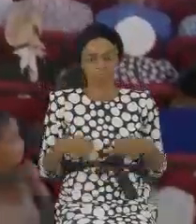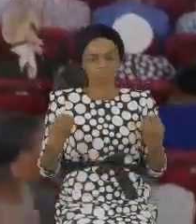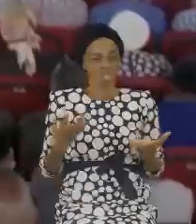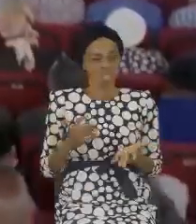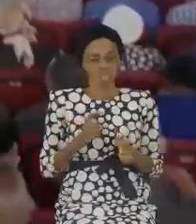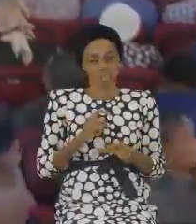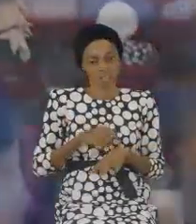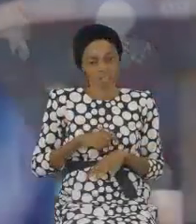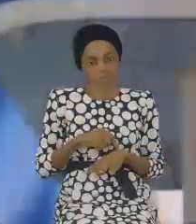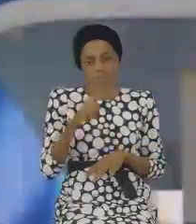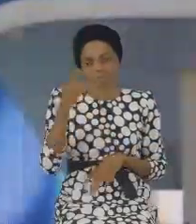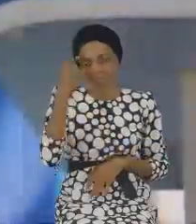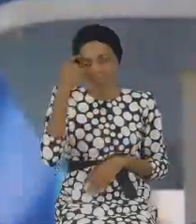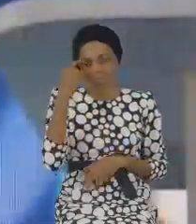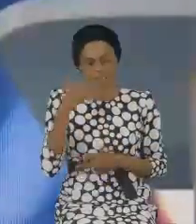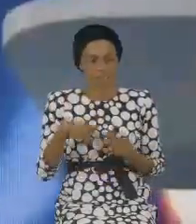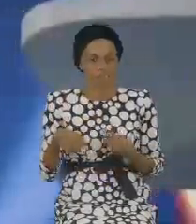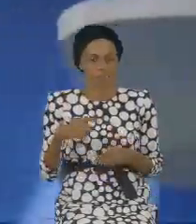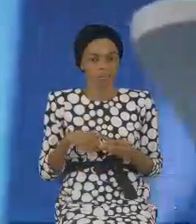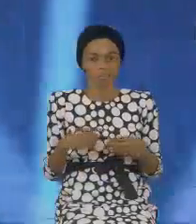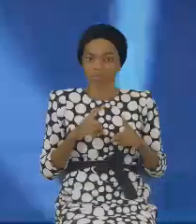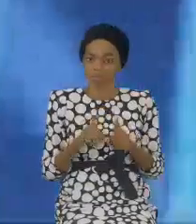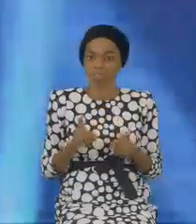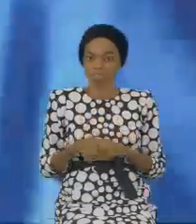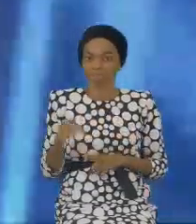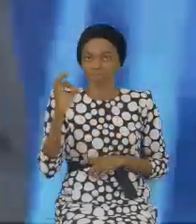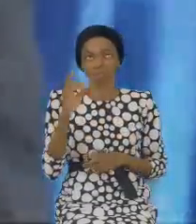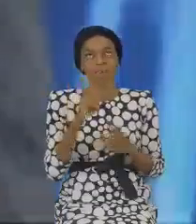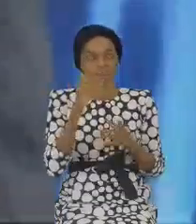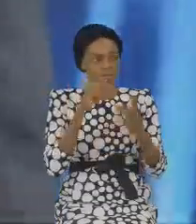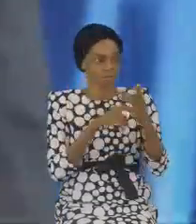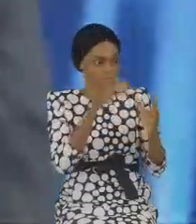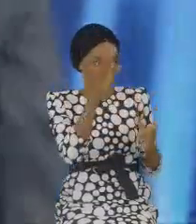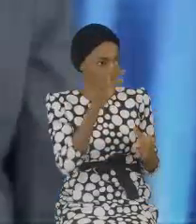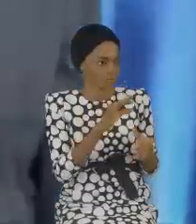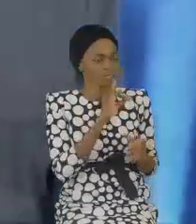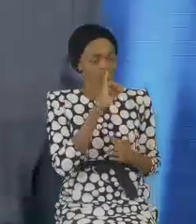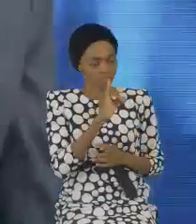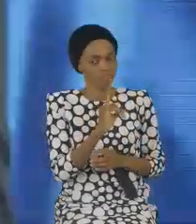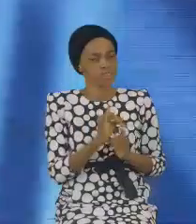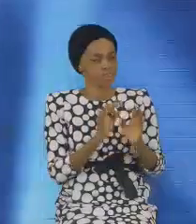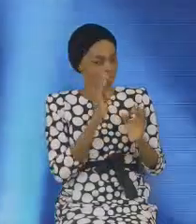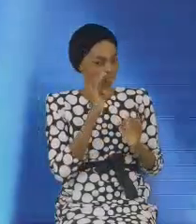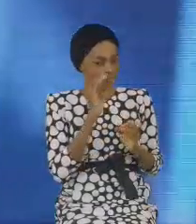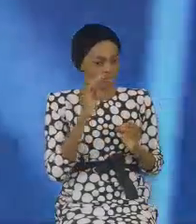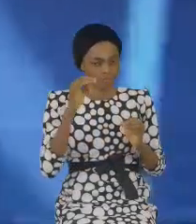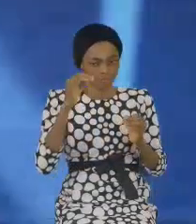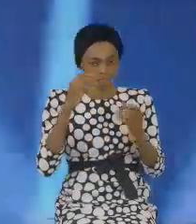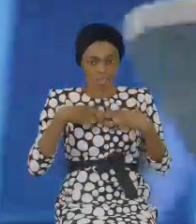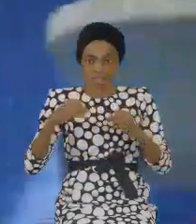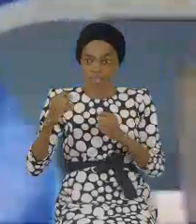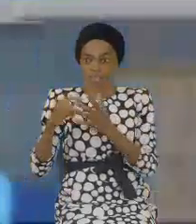you think about, you know, different ministers. That one specializes in healing. That one specializes in holiness. That